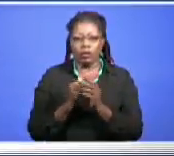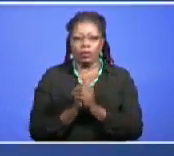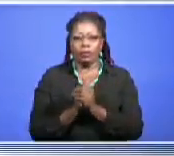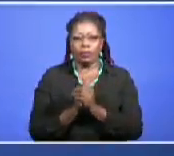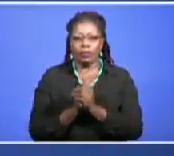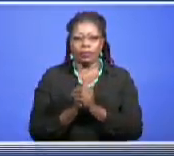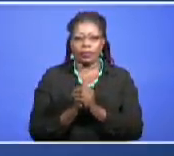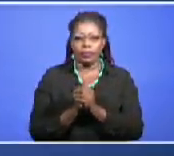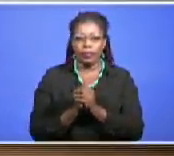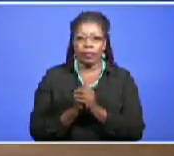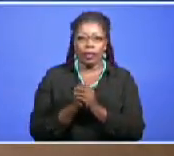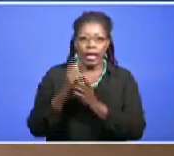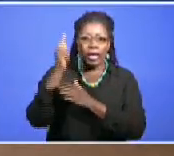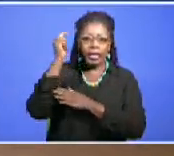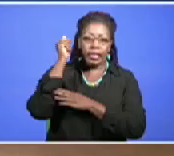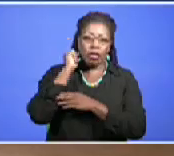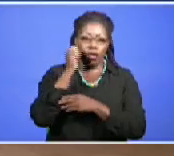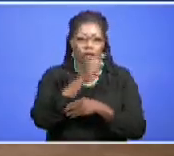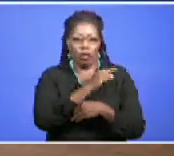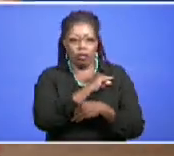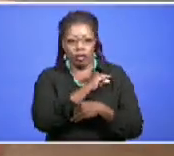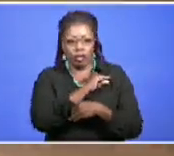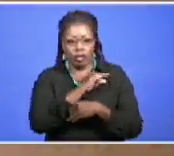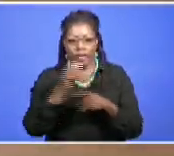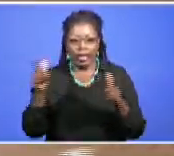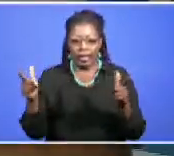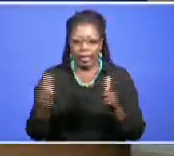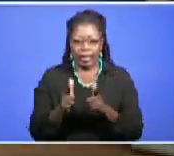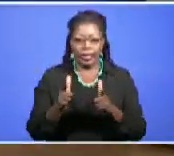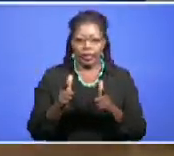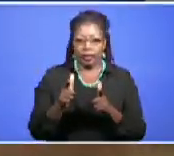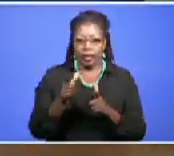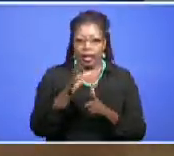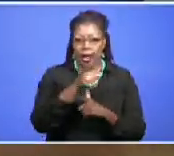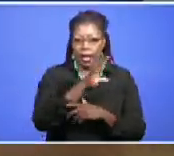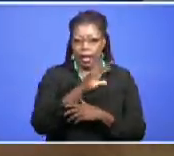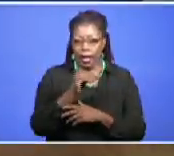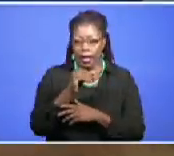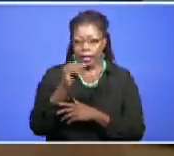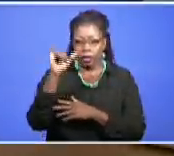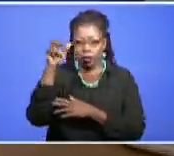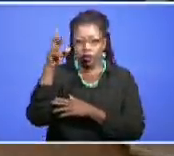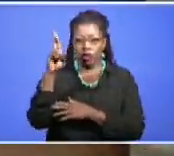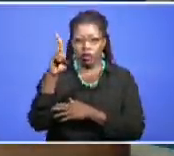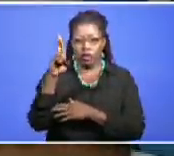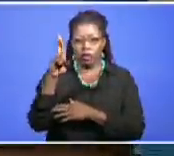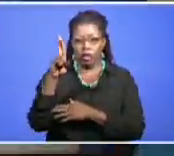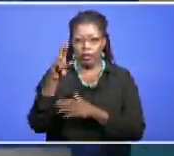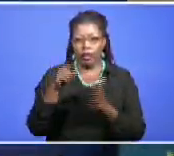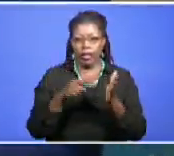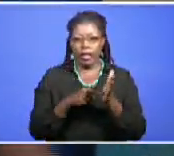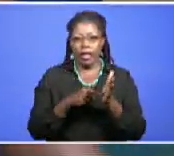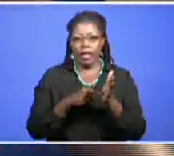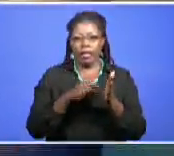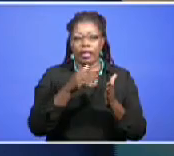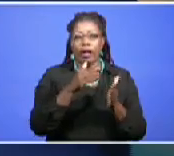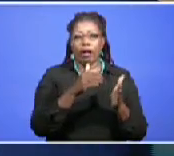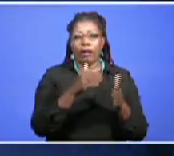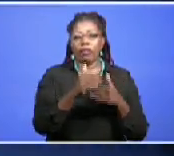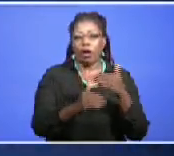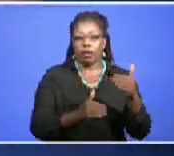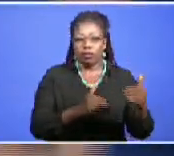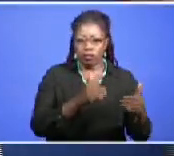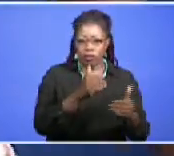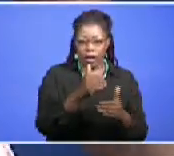Director Thyronda Clinton of the Little and Junior Miss Regency pageant says this victory validates the progress and enormous strides the